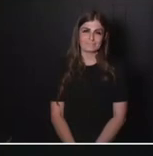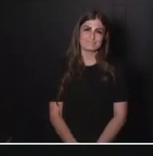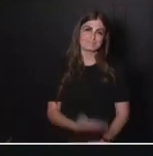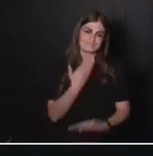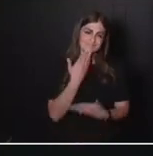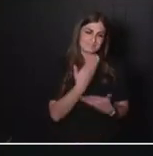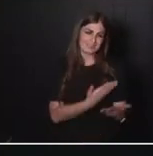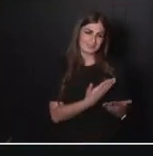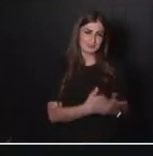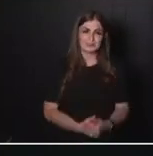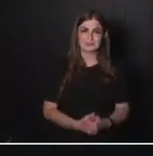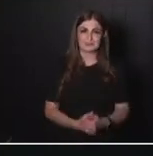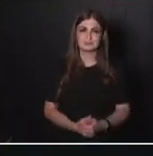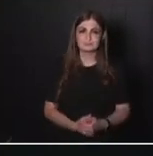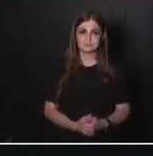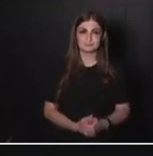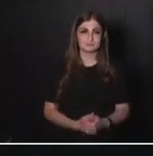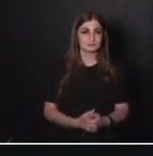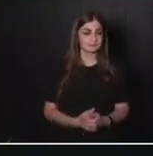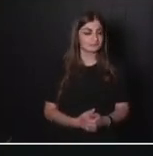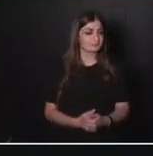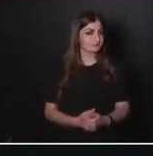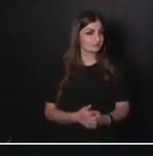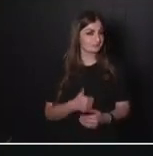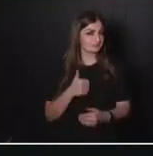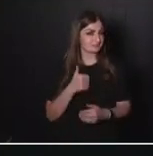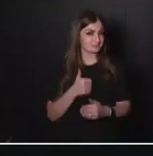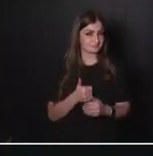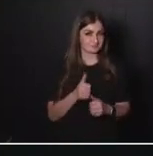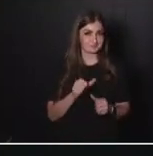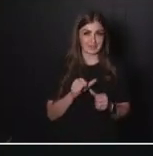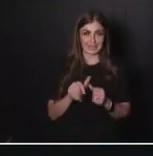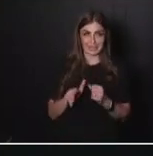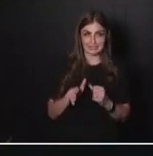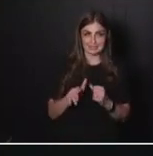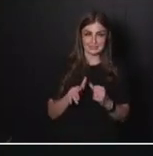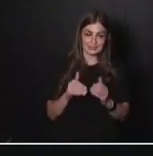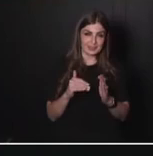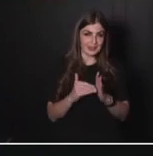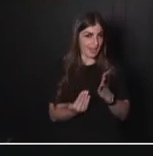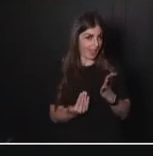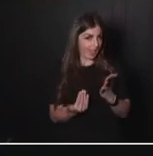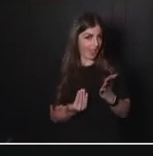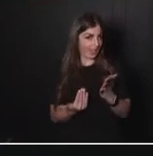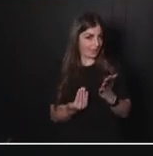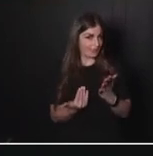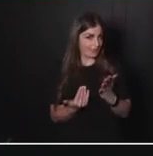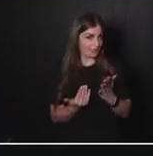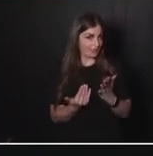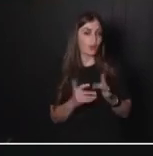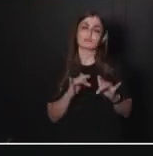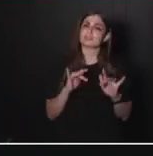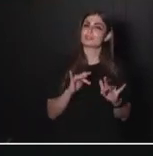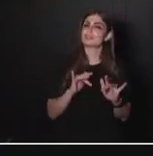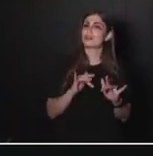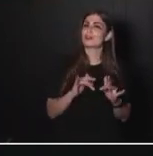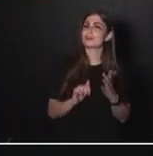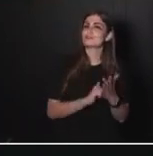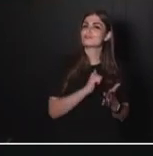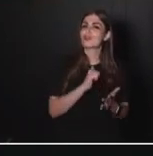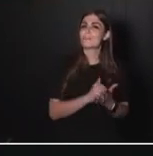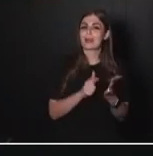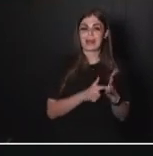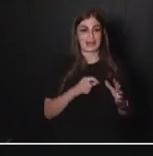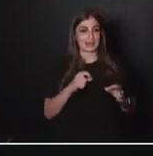Thank you, Kevin. I have it on good authority, excellent authority, in fact, that it is not a proper Labor Party evening